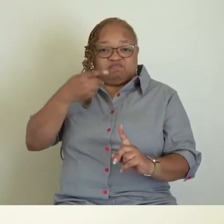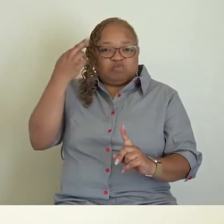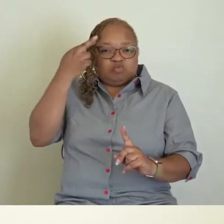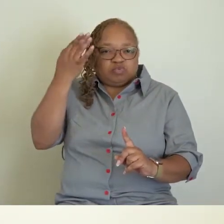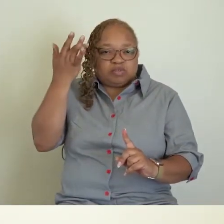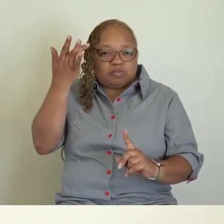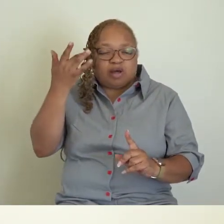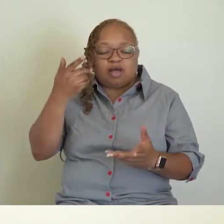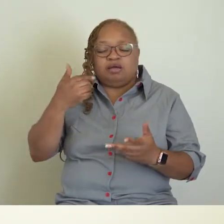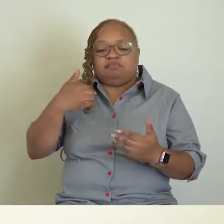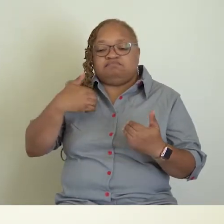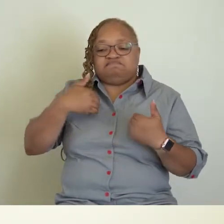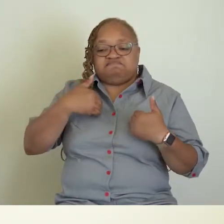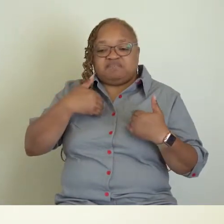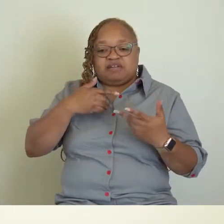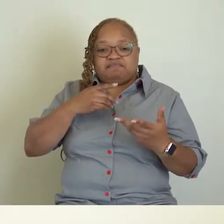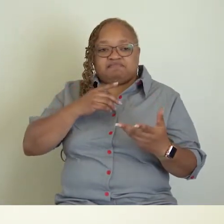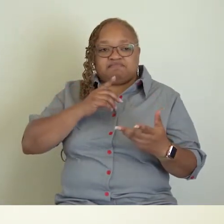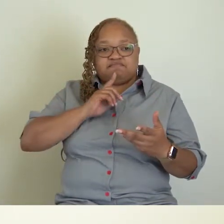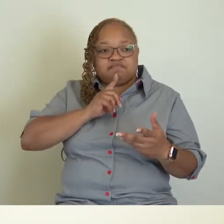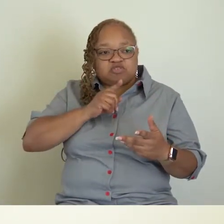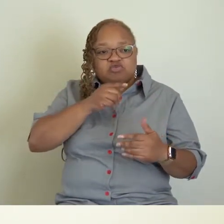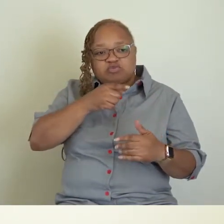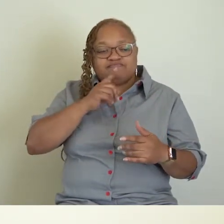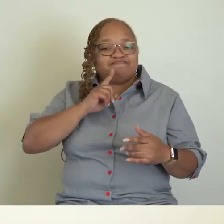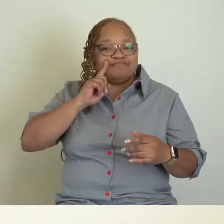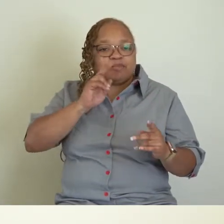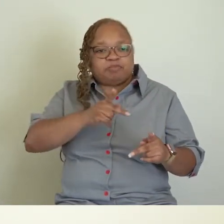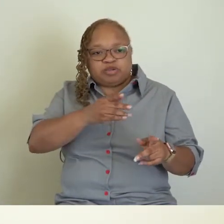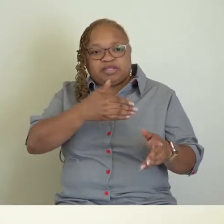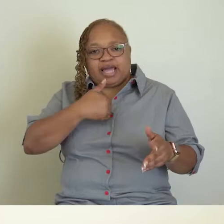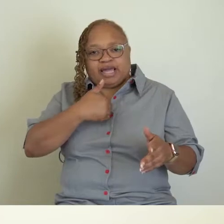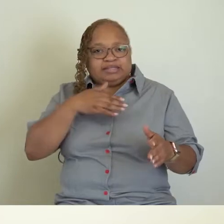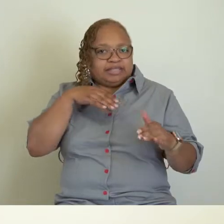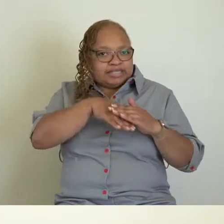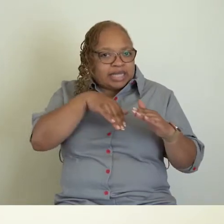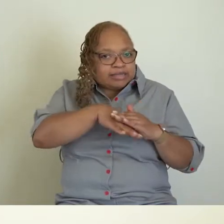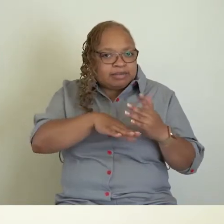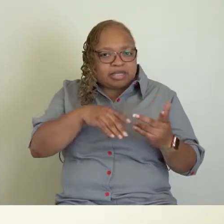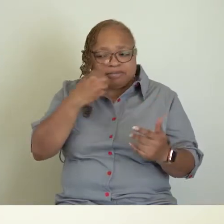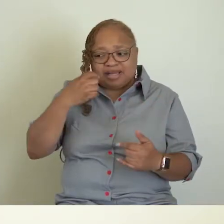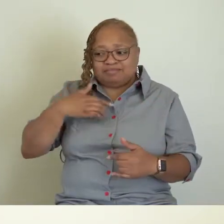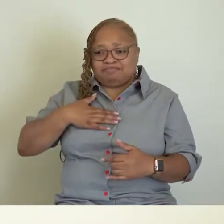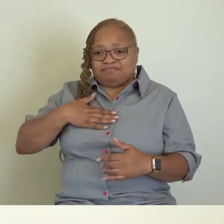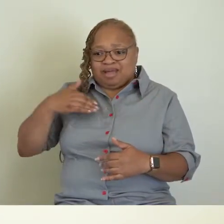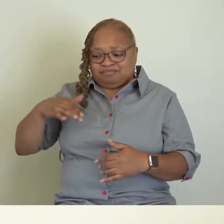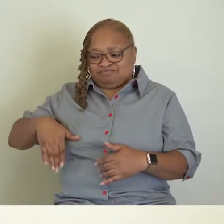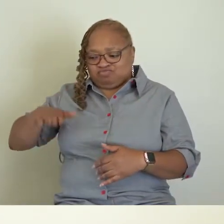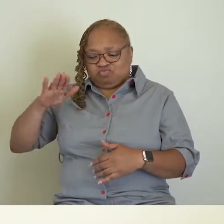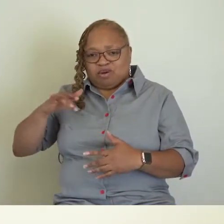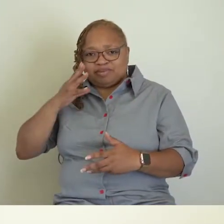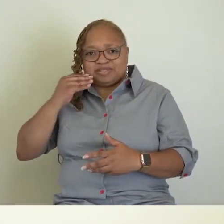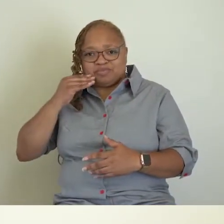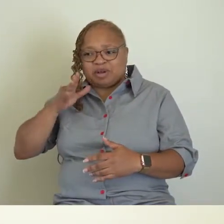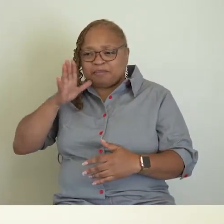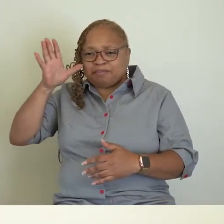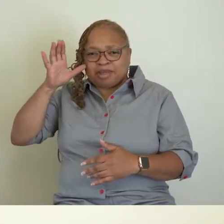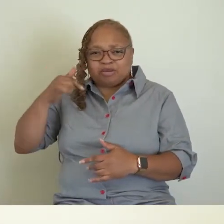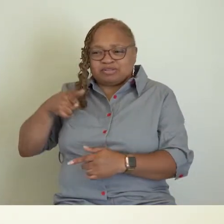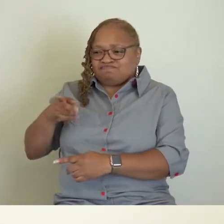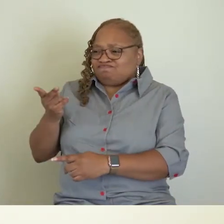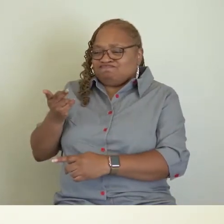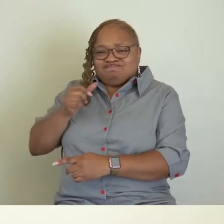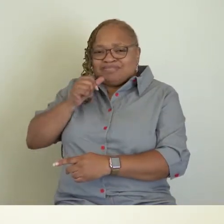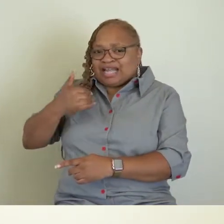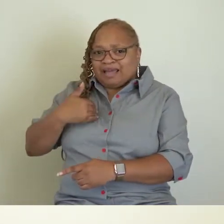Interpreting Services is to make sure that the deaf person has accessibility, because when I was growing up, my parents didn't have that. And it